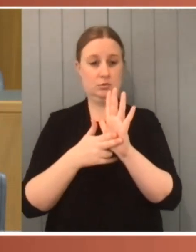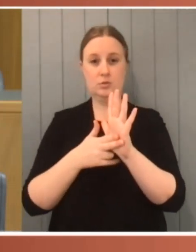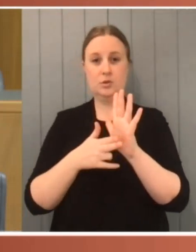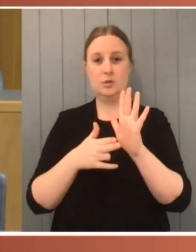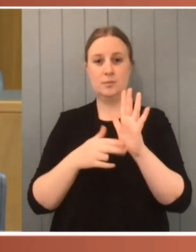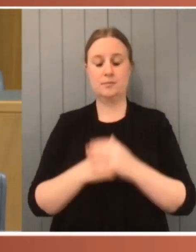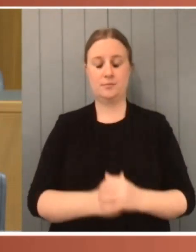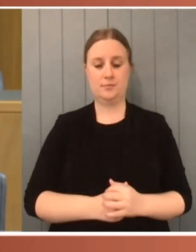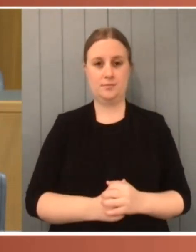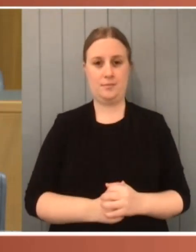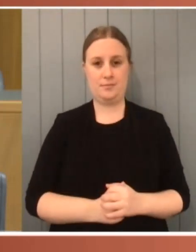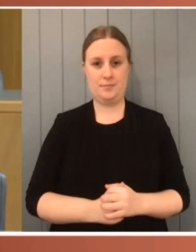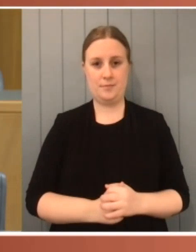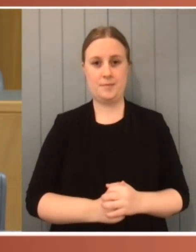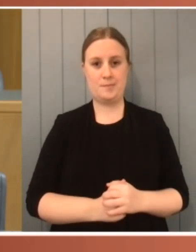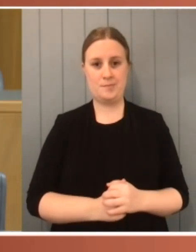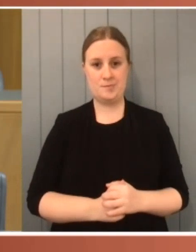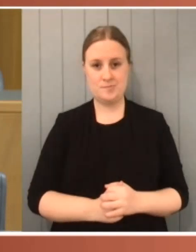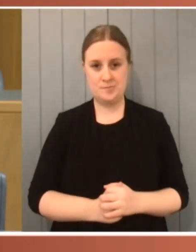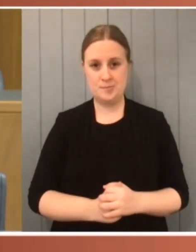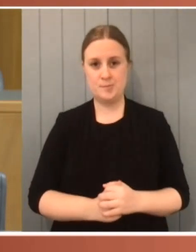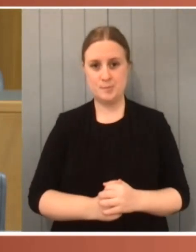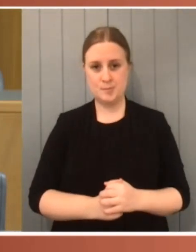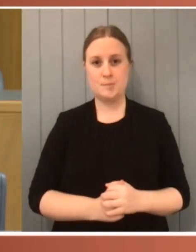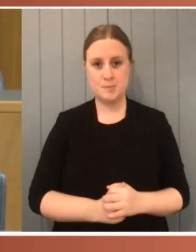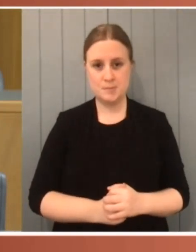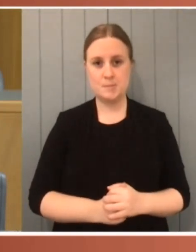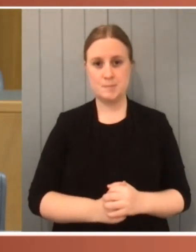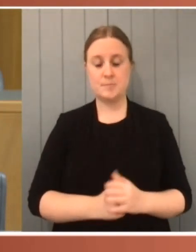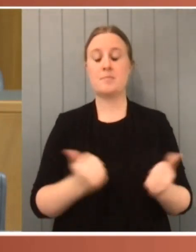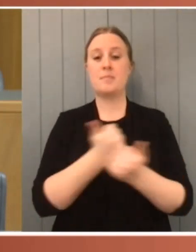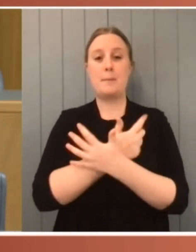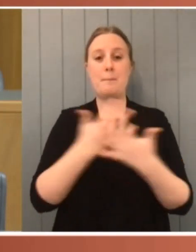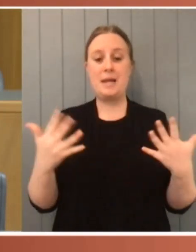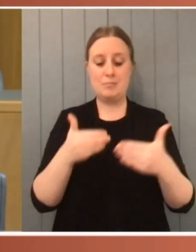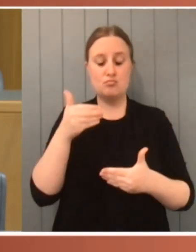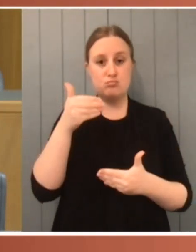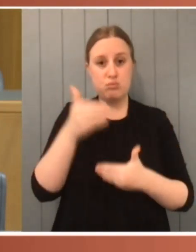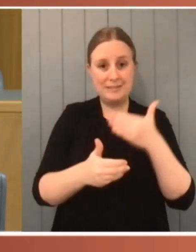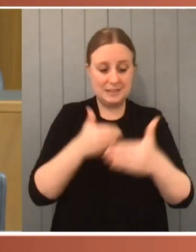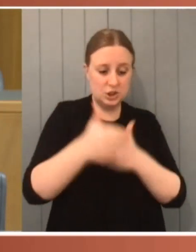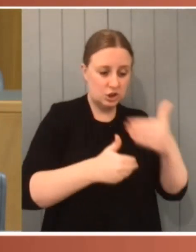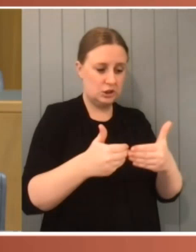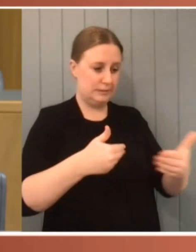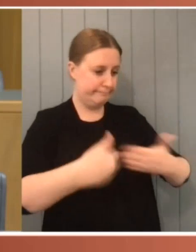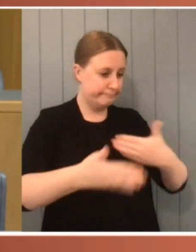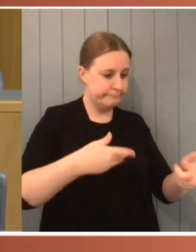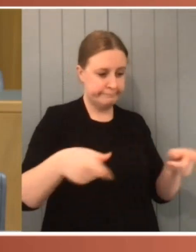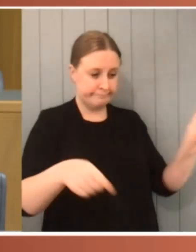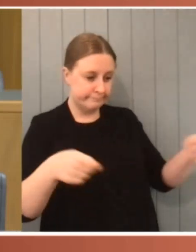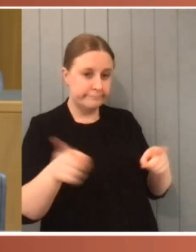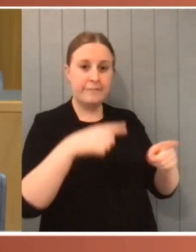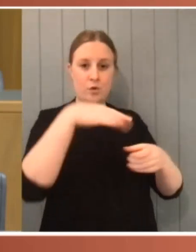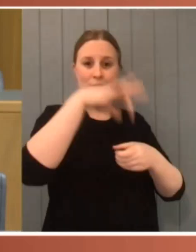democratic process. So to the whole raft of procedures it manages to facilitate voting. To name a